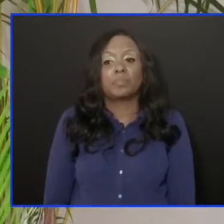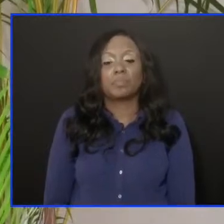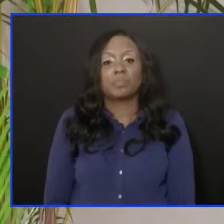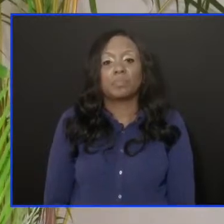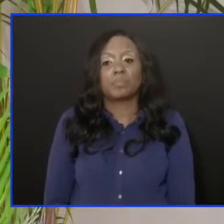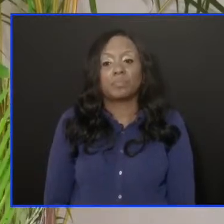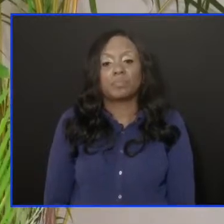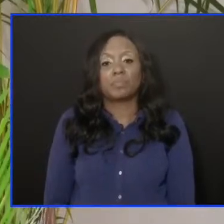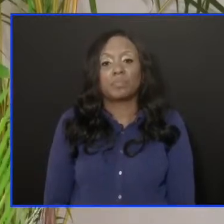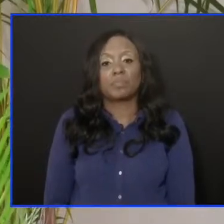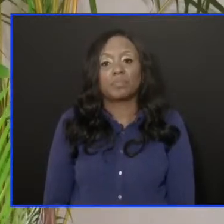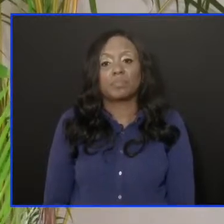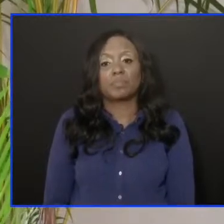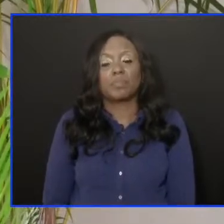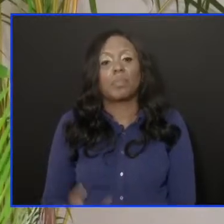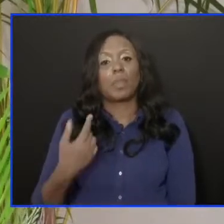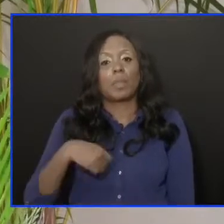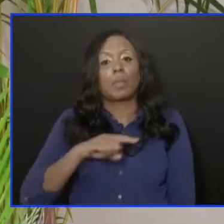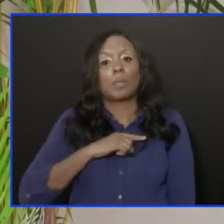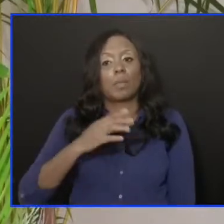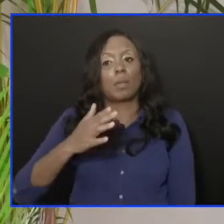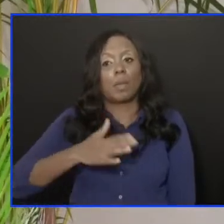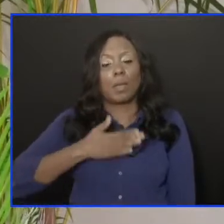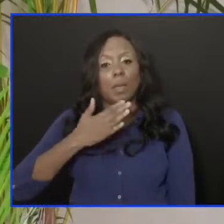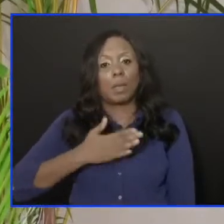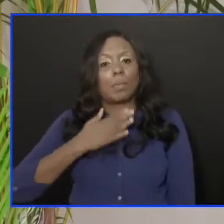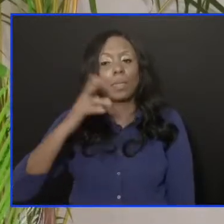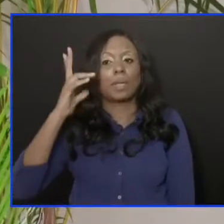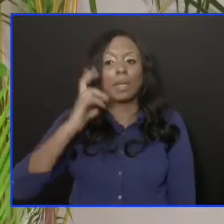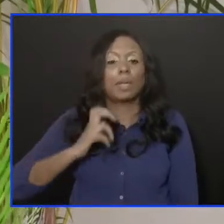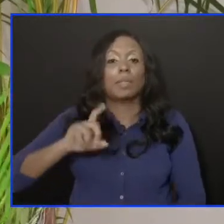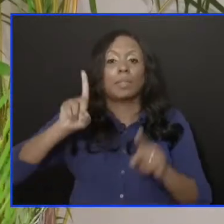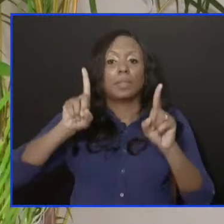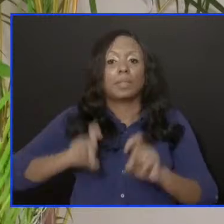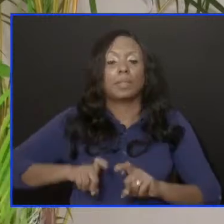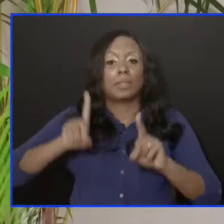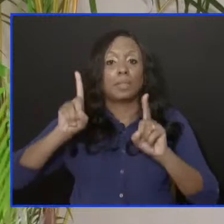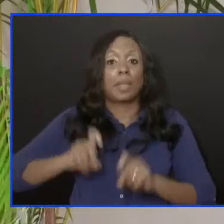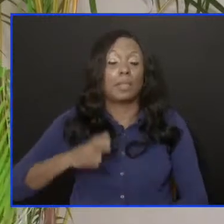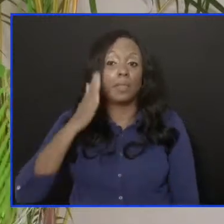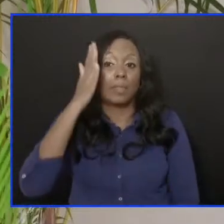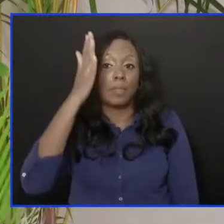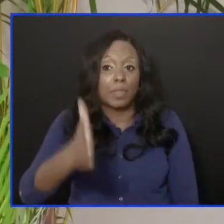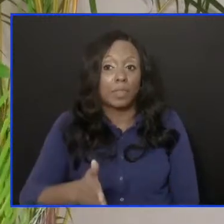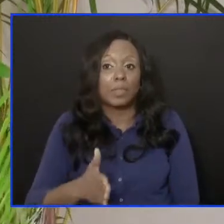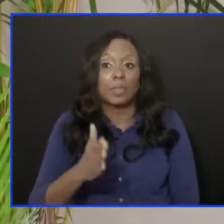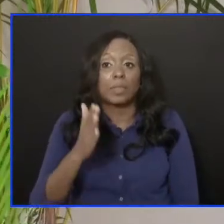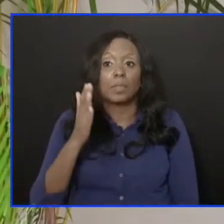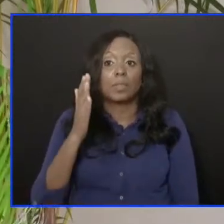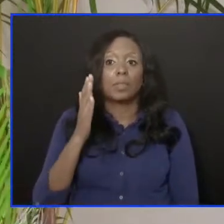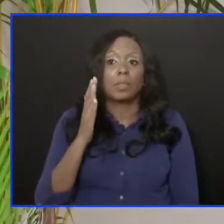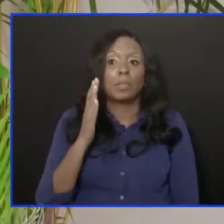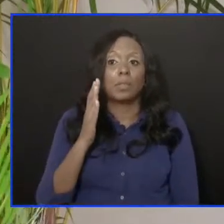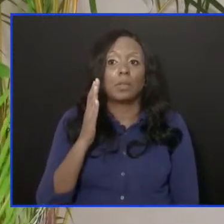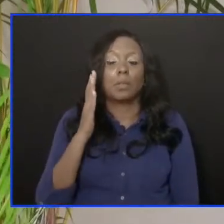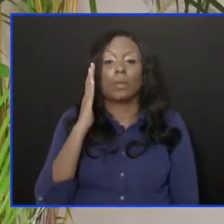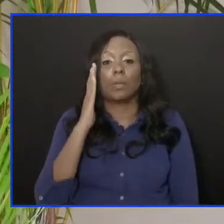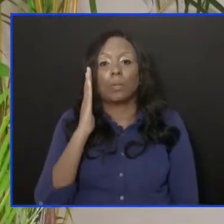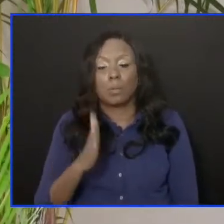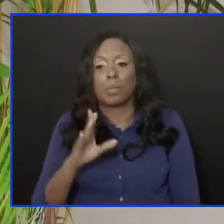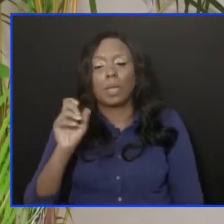will be used in the future will be less invasive forms of testing, such as a nasal